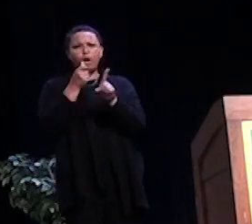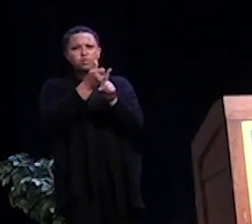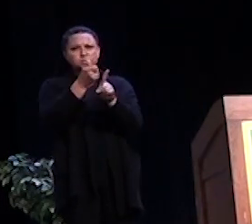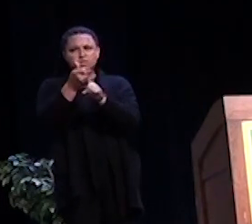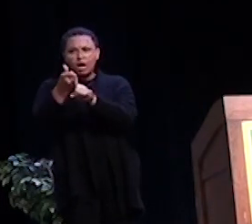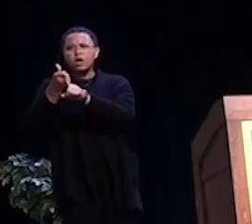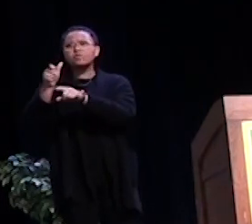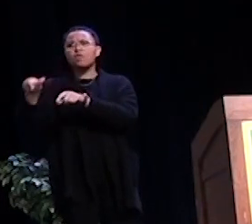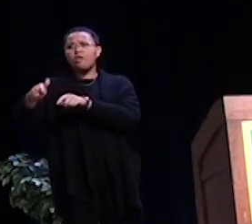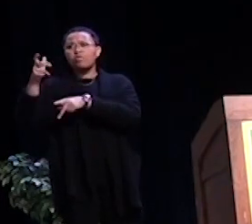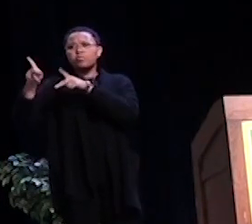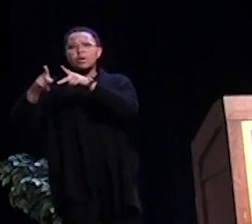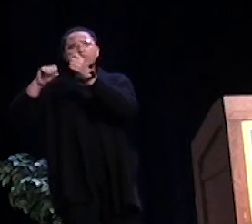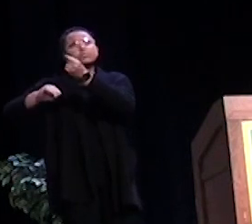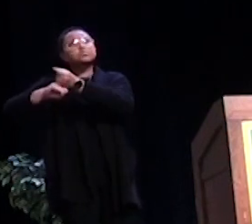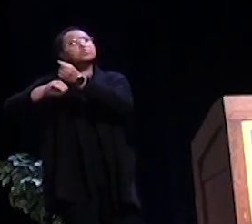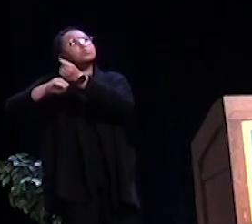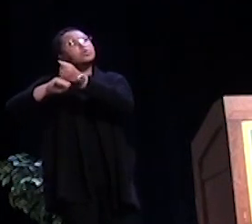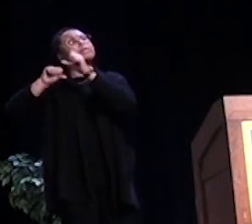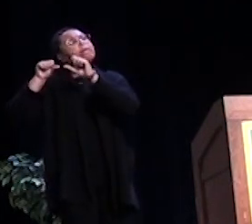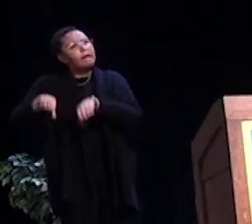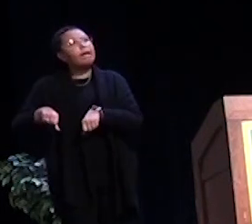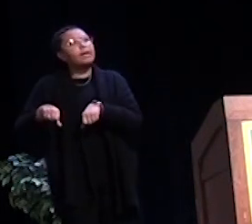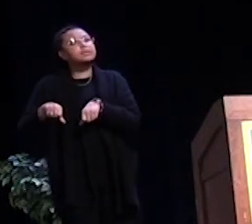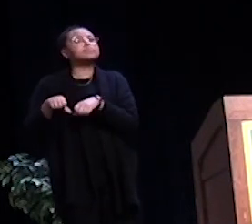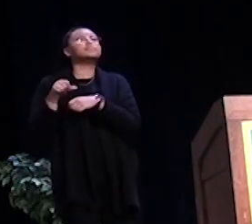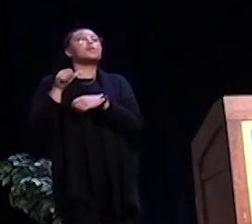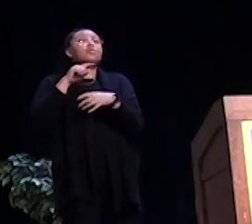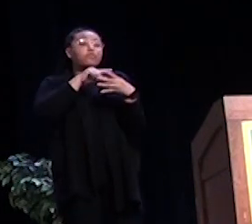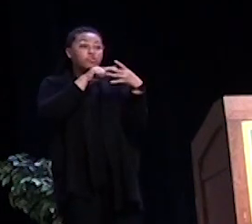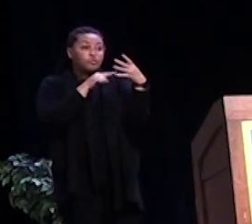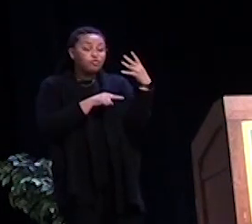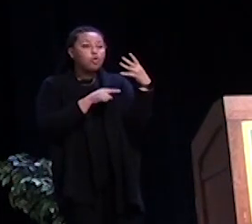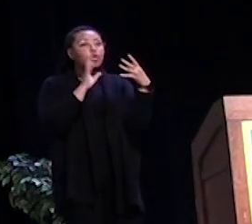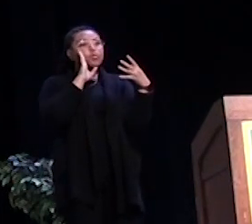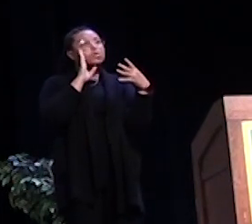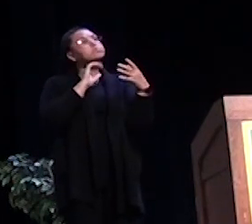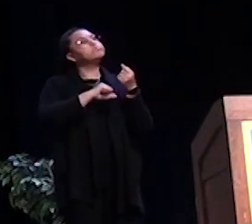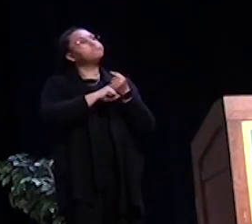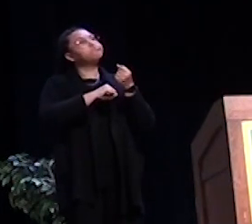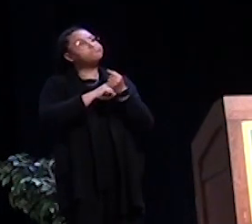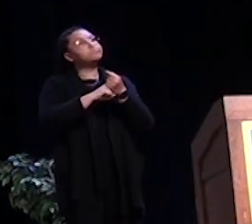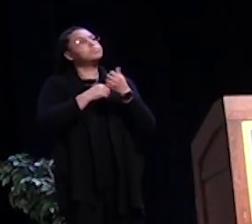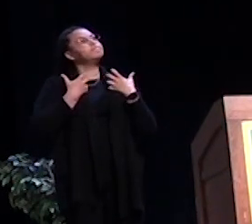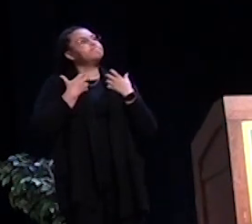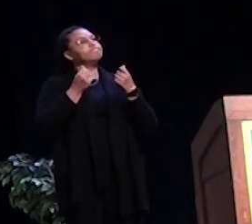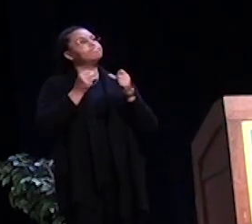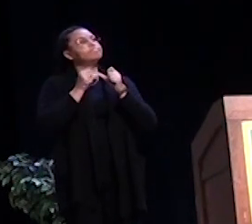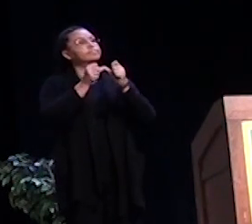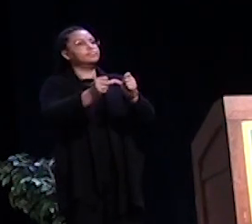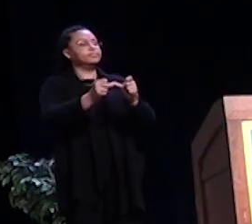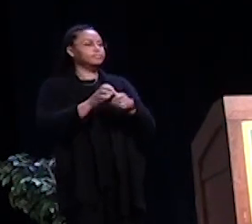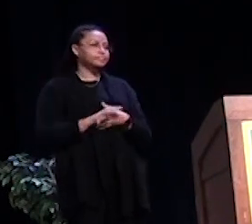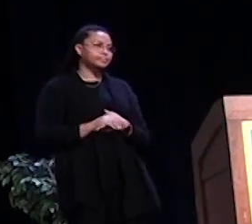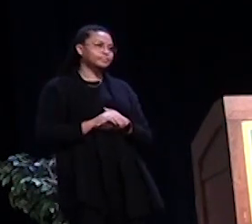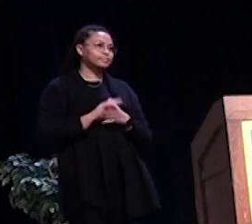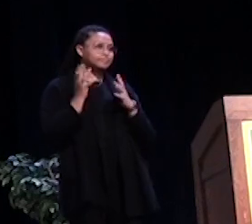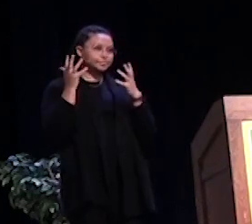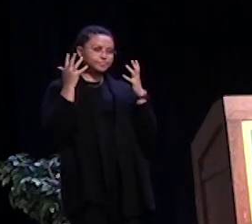simple elements of what helps keep us well, that is what's also going to help us stay well and healthy and successful in housing.